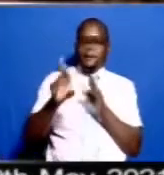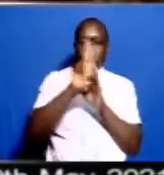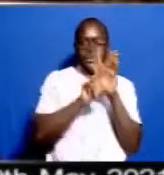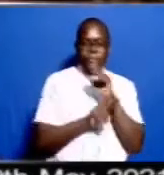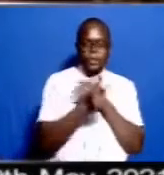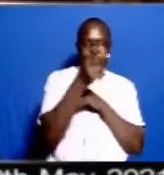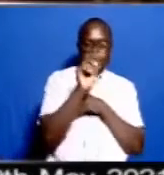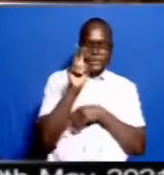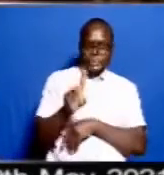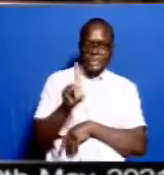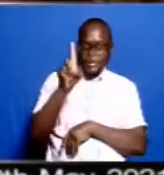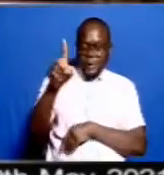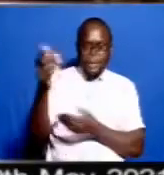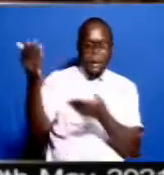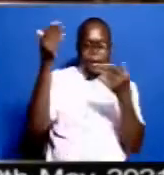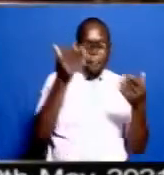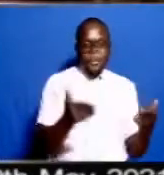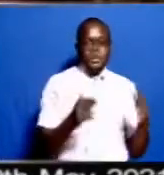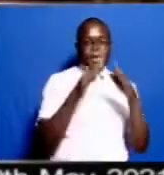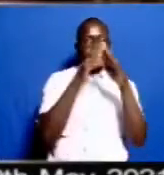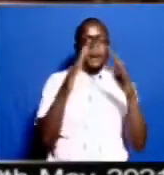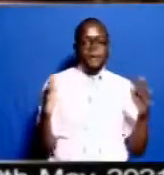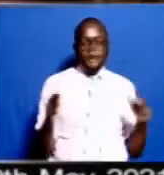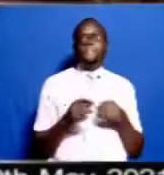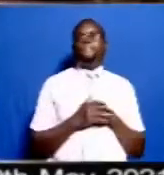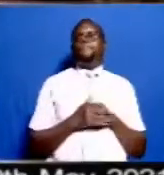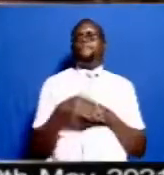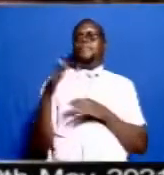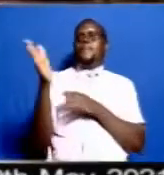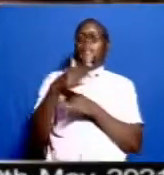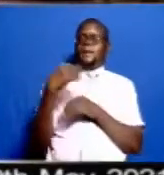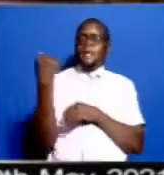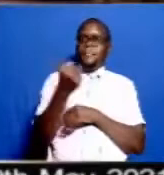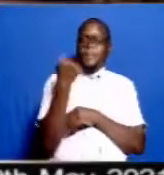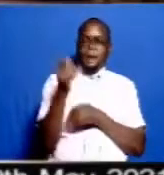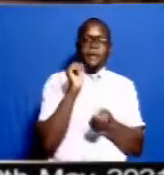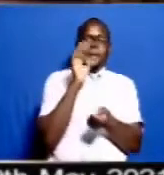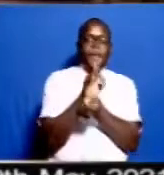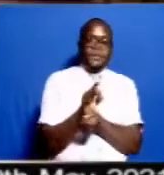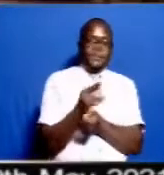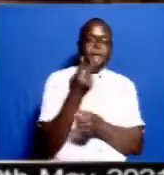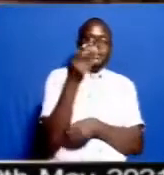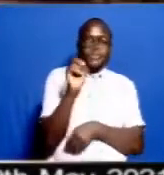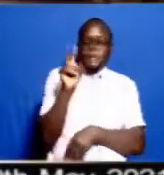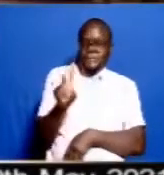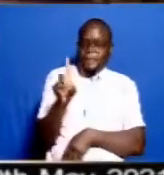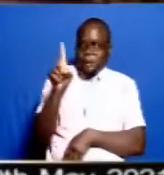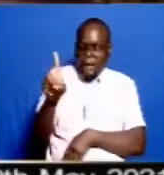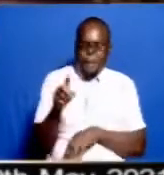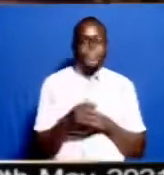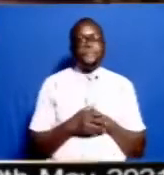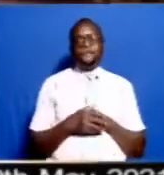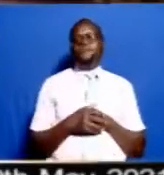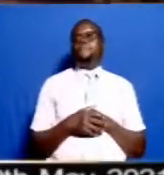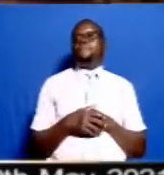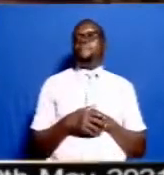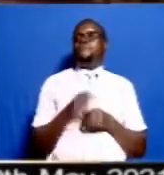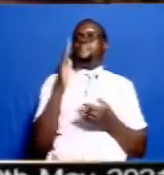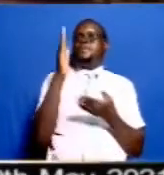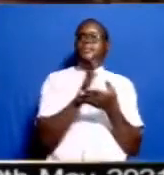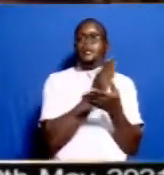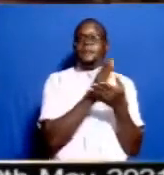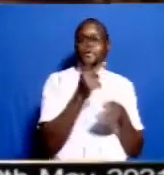2021, laid on the table of the House on Thursday, May 13, 2021, and pursuant to the provisions of